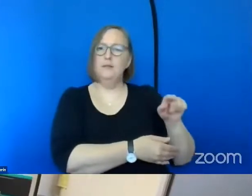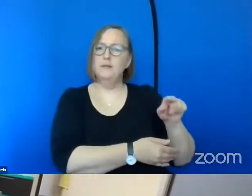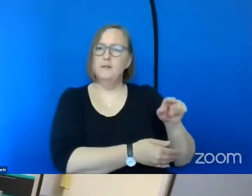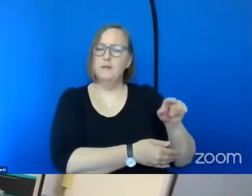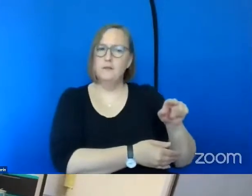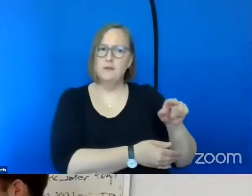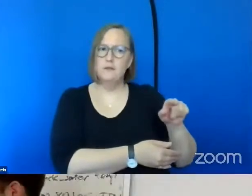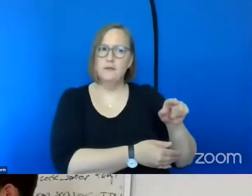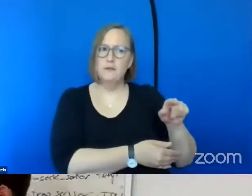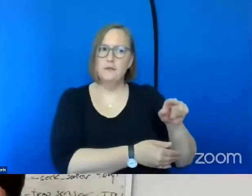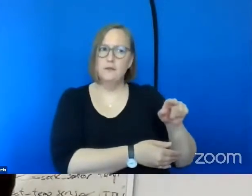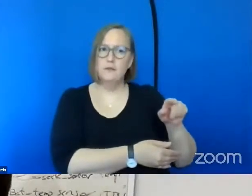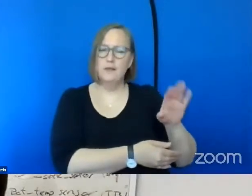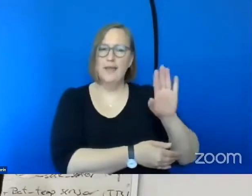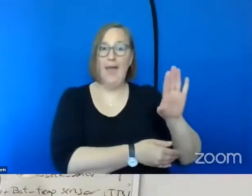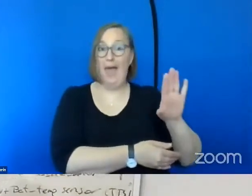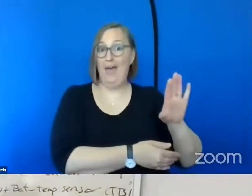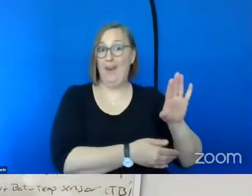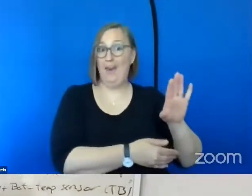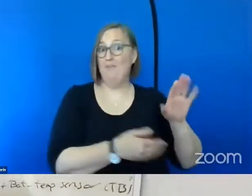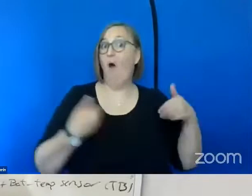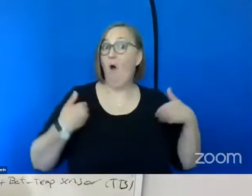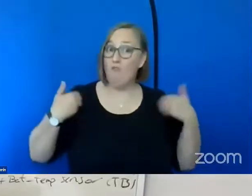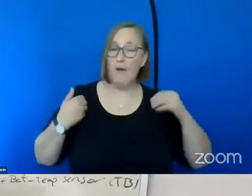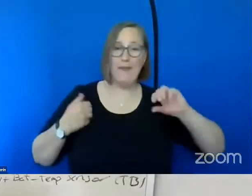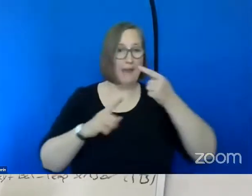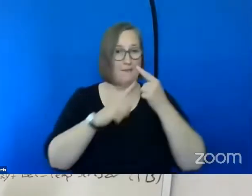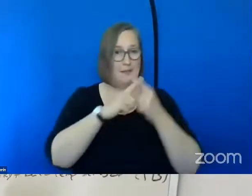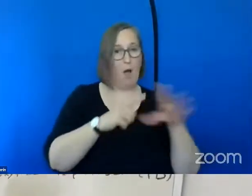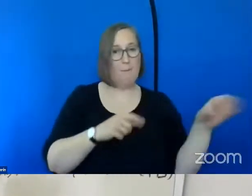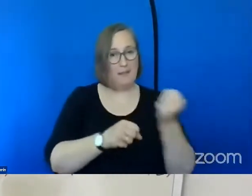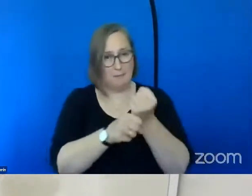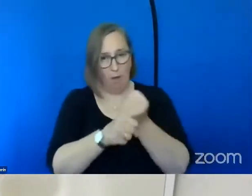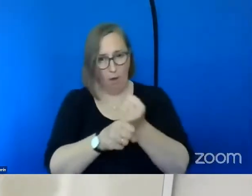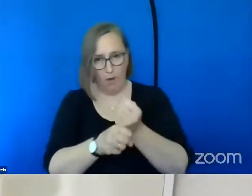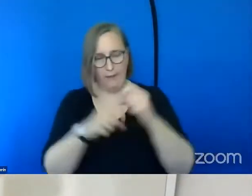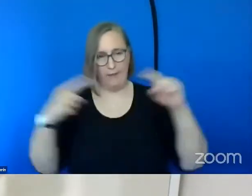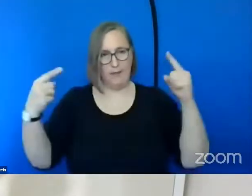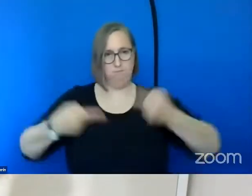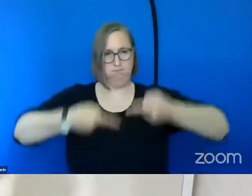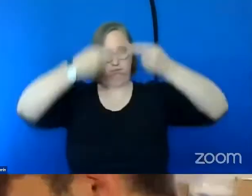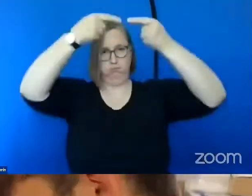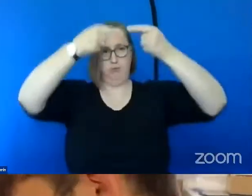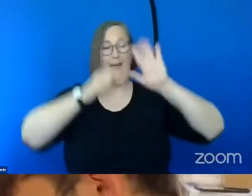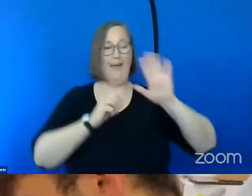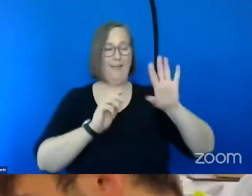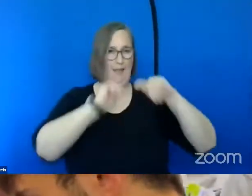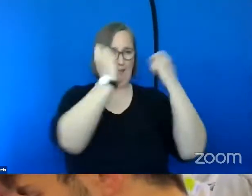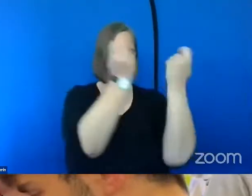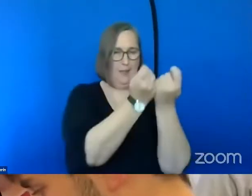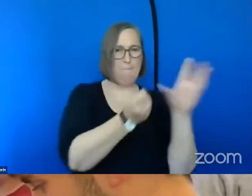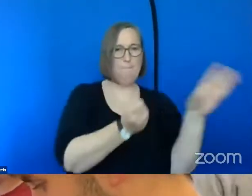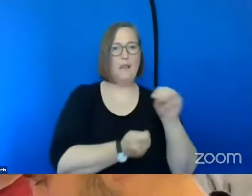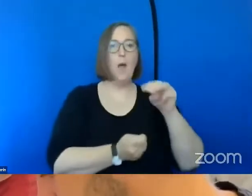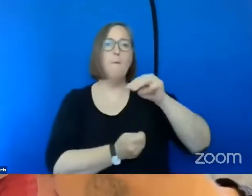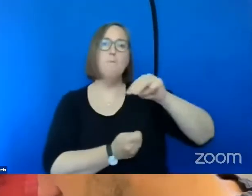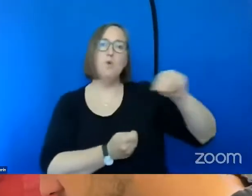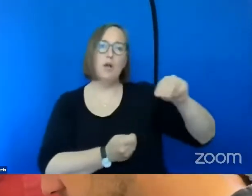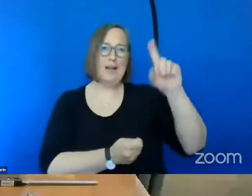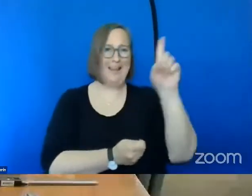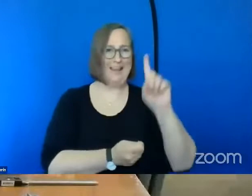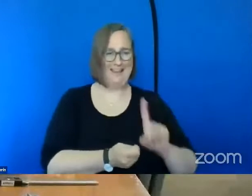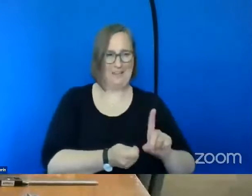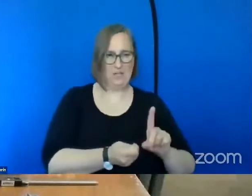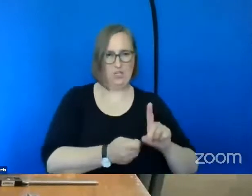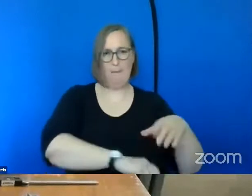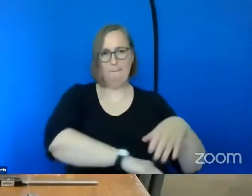myoelectric prosthesis. The system functions via muscle contractions in the arm stump and are registered by electrodes. The device